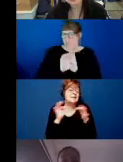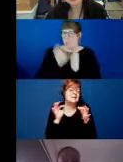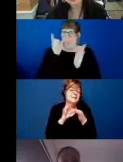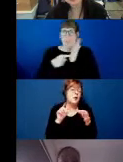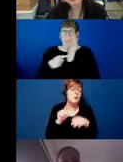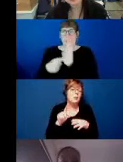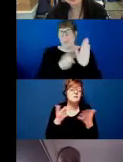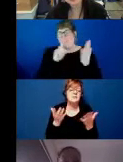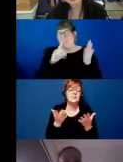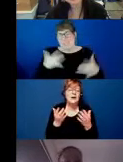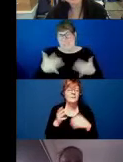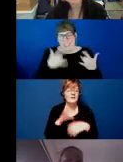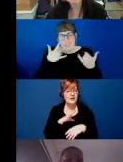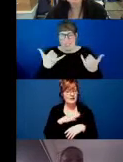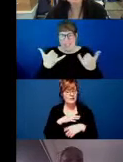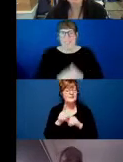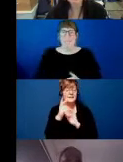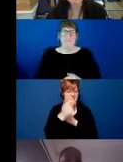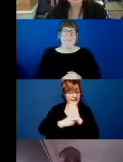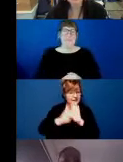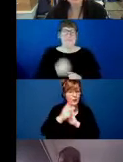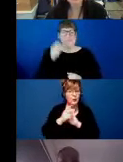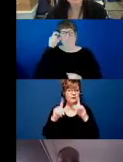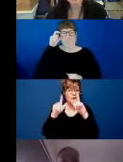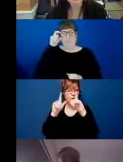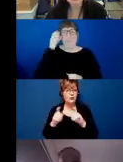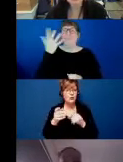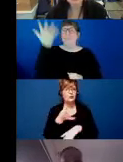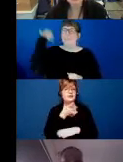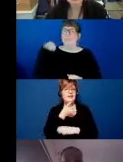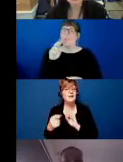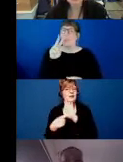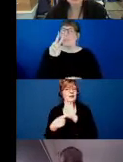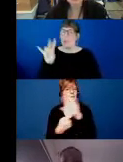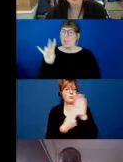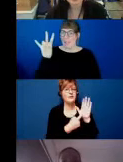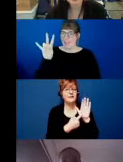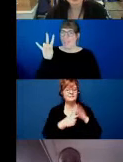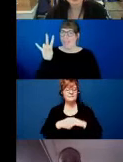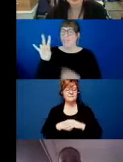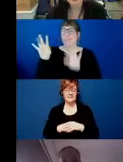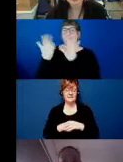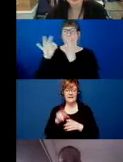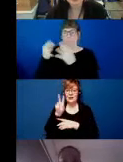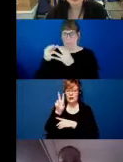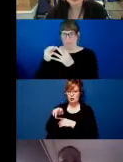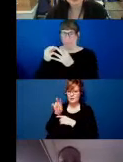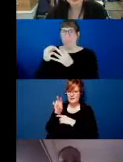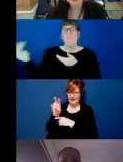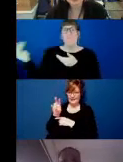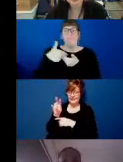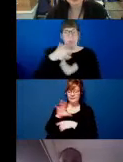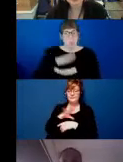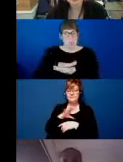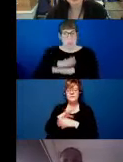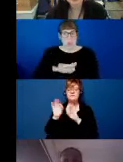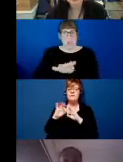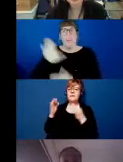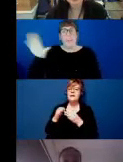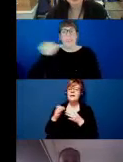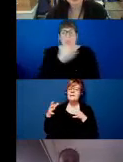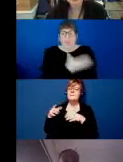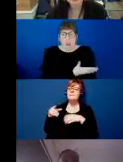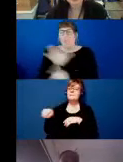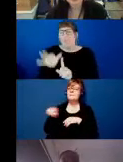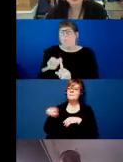excited to share with you all today. In 2007, we had a family join our school with a special needs